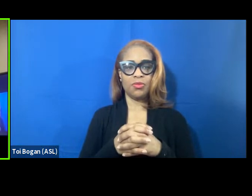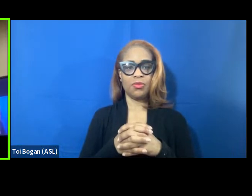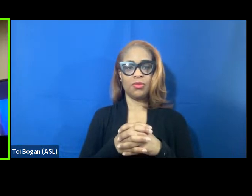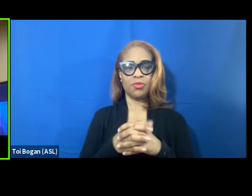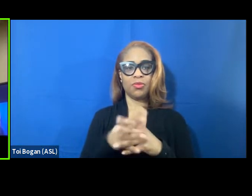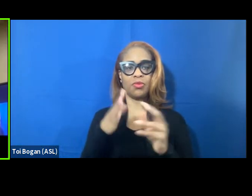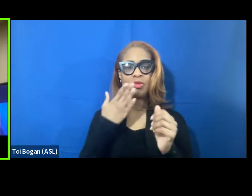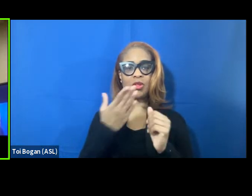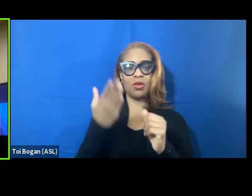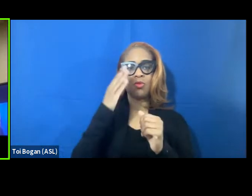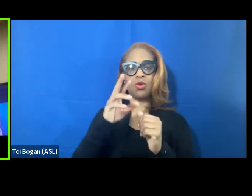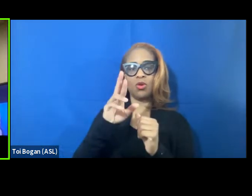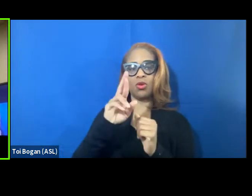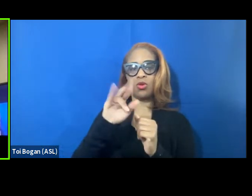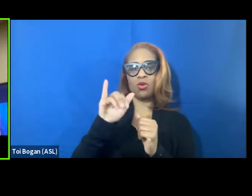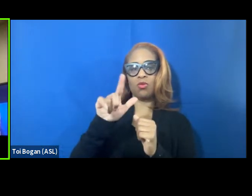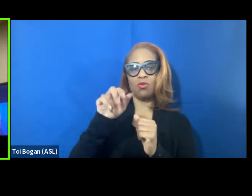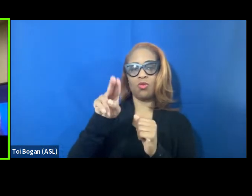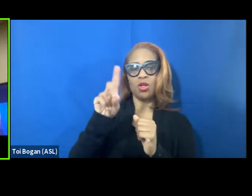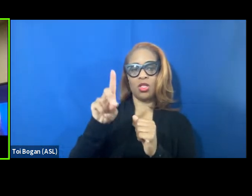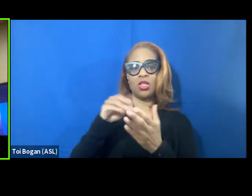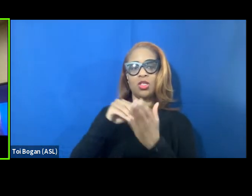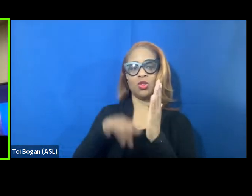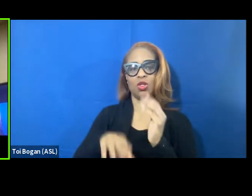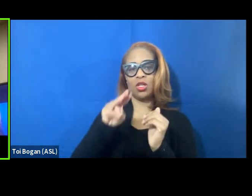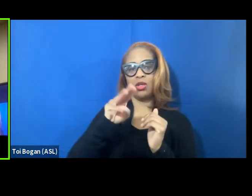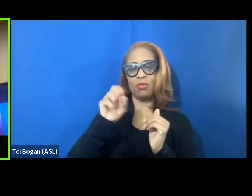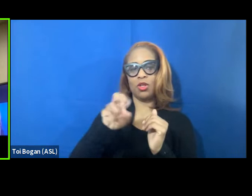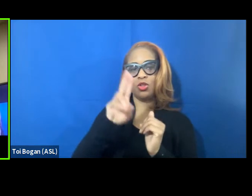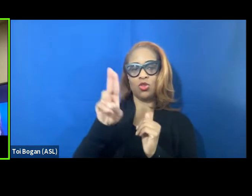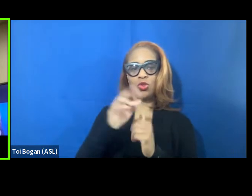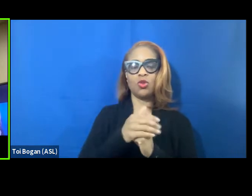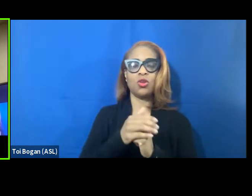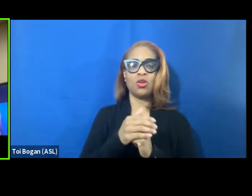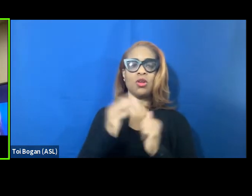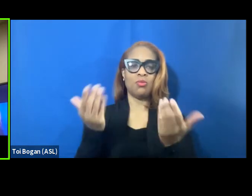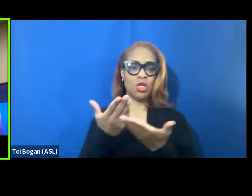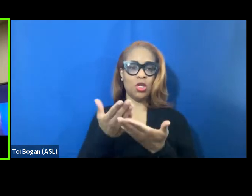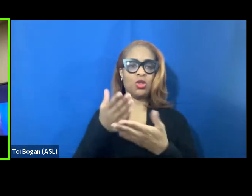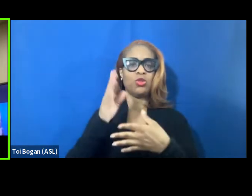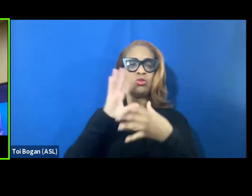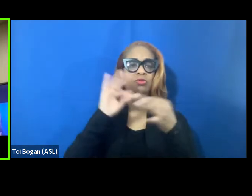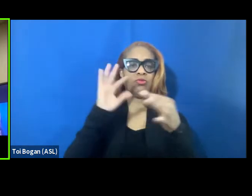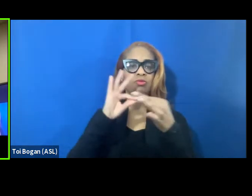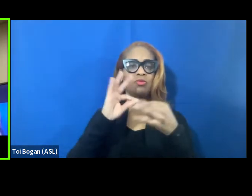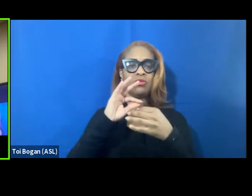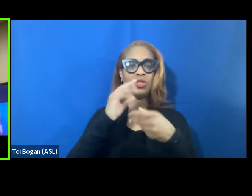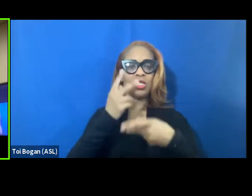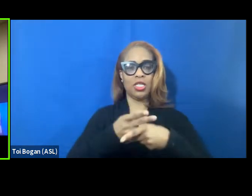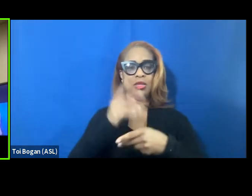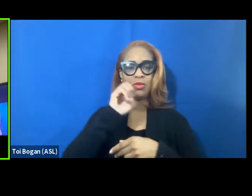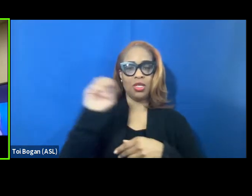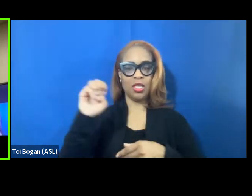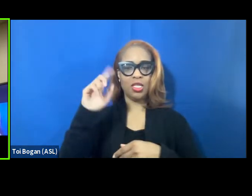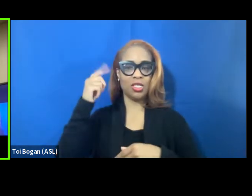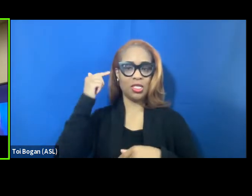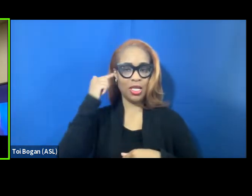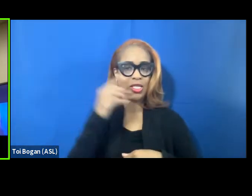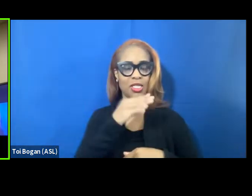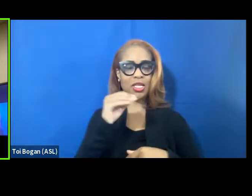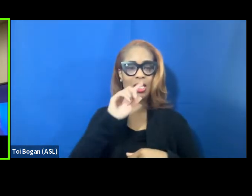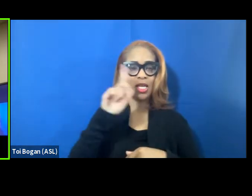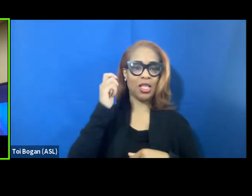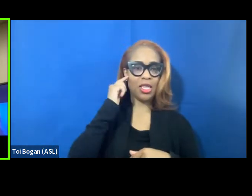good morning my name is ryland i'm a student at michigan state university again i'm here to testify on keeping east lansing and lansing